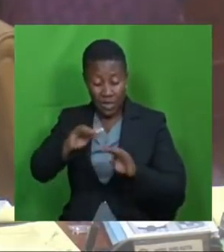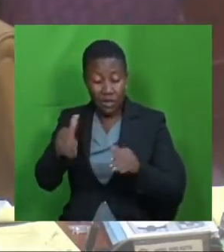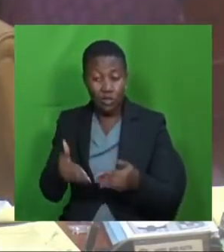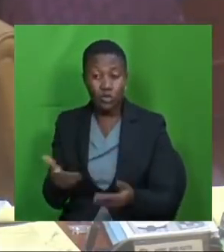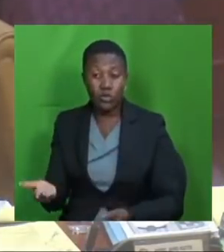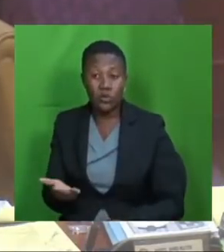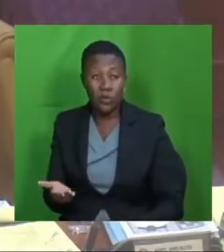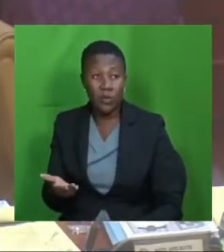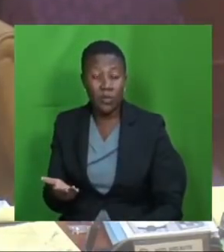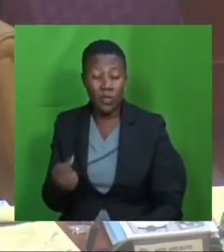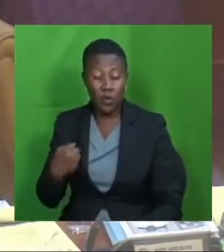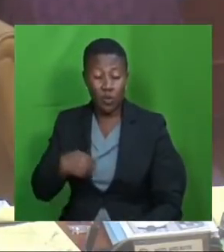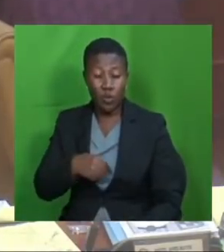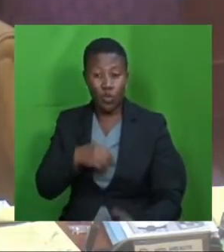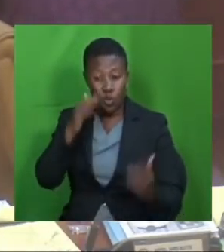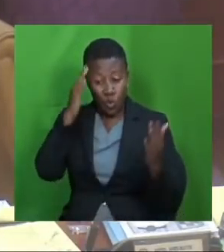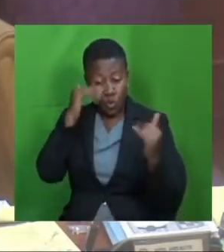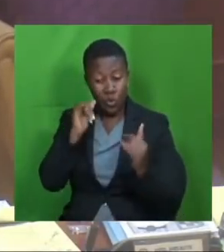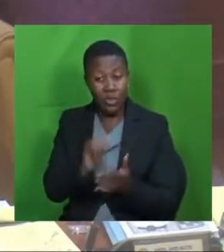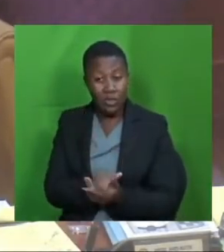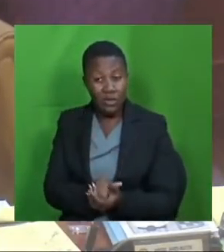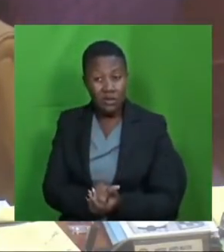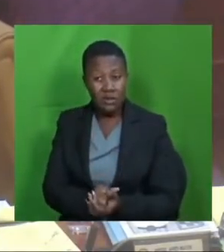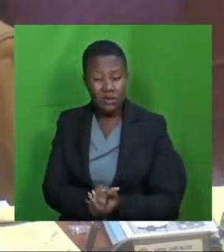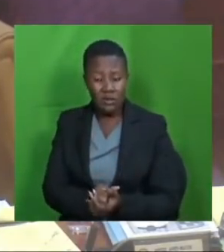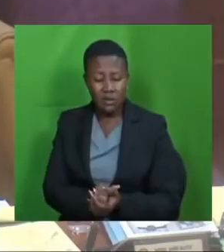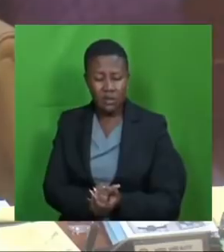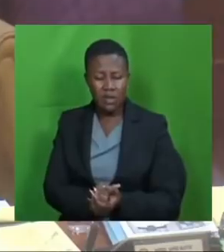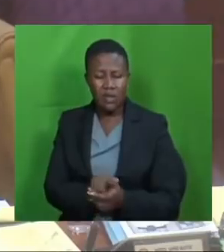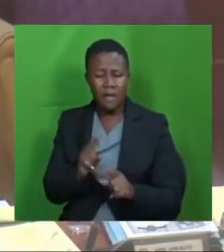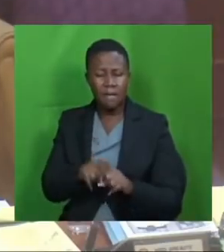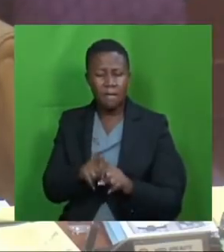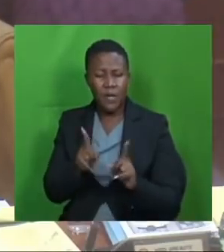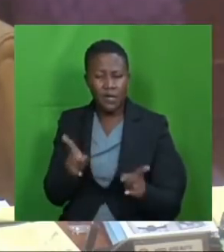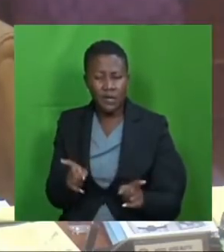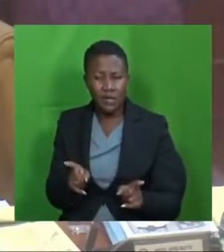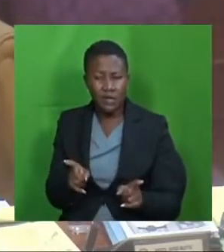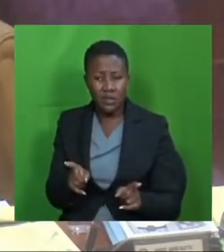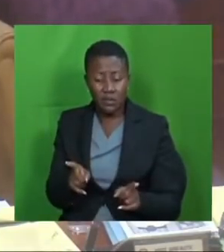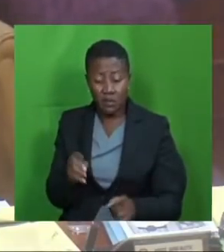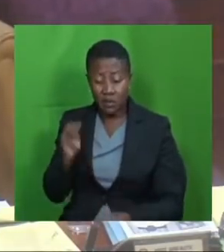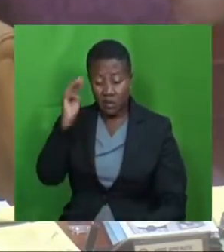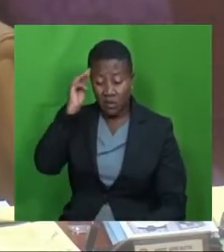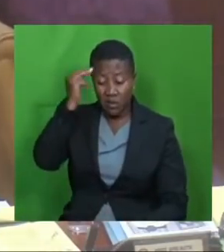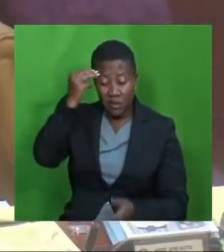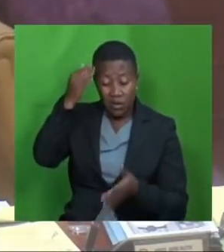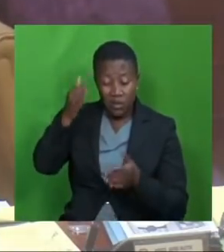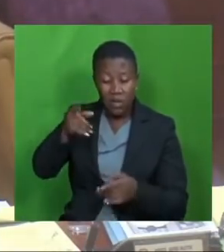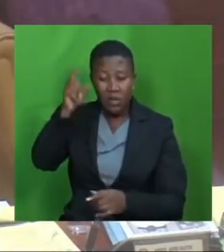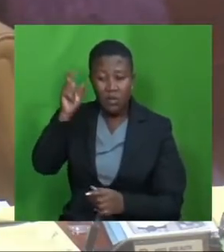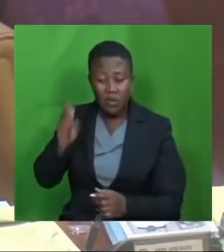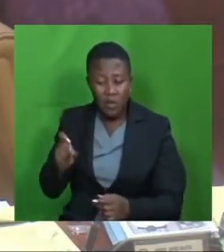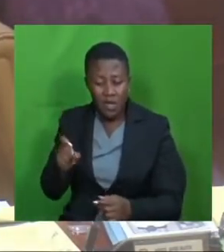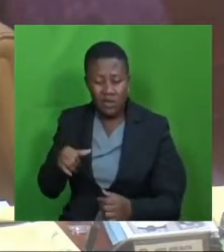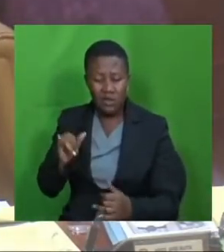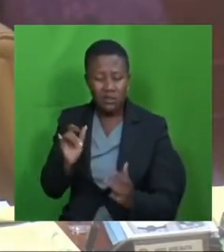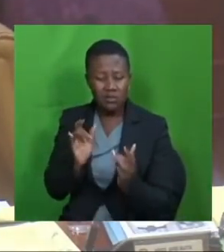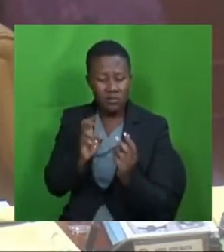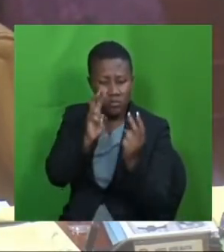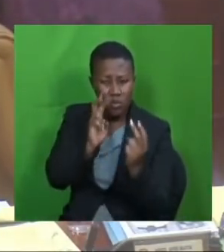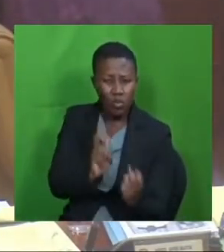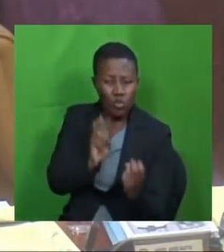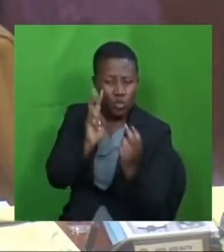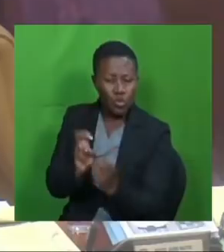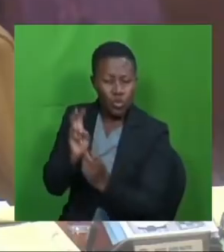we hope that you take note of it. But Mr. Speaker, the minister must engage further with